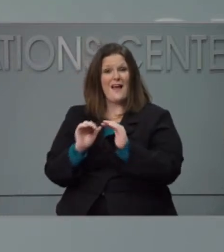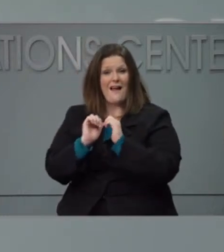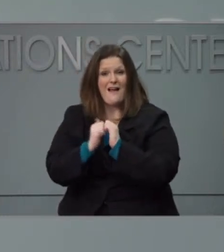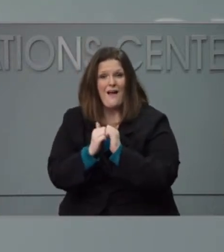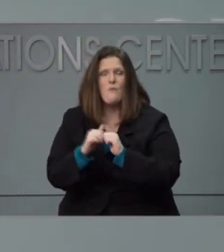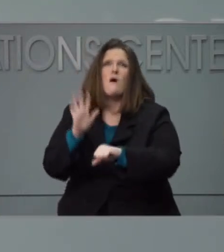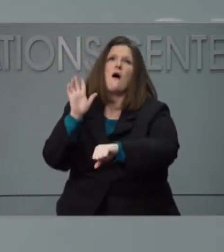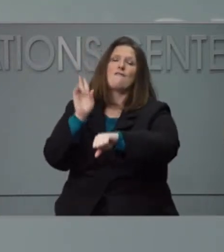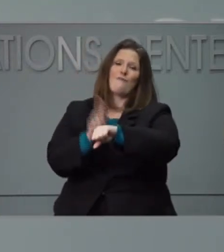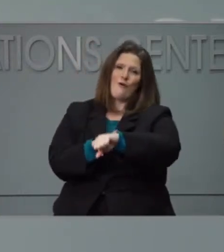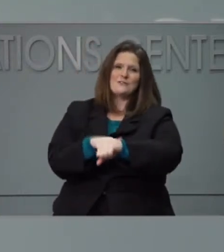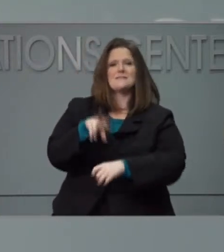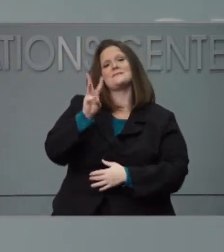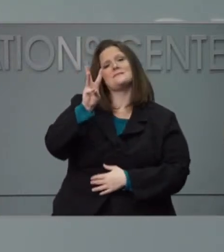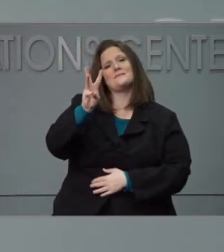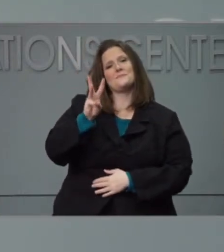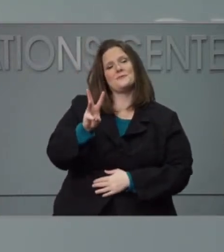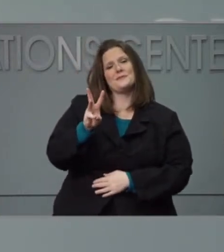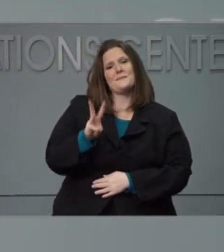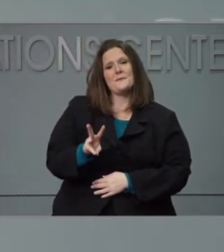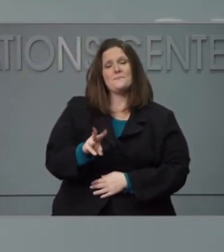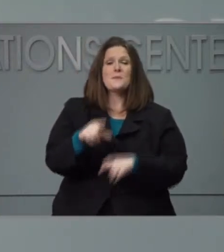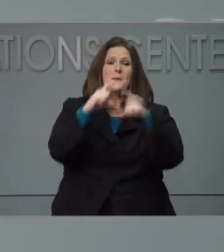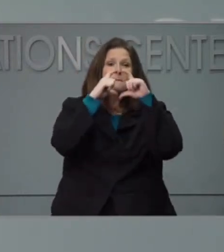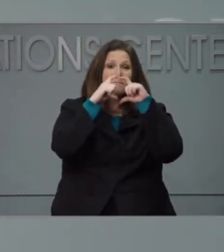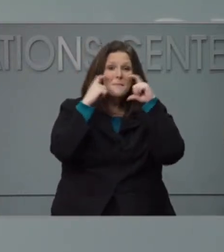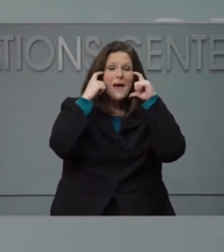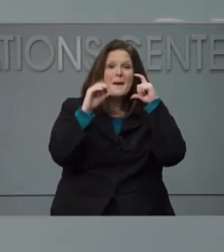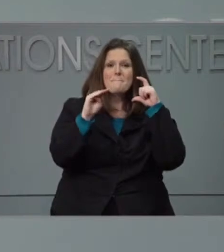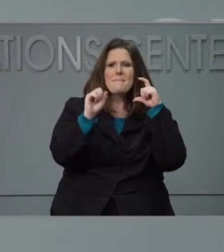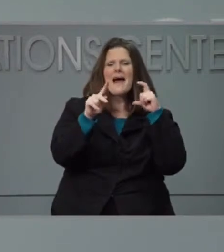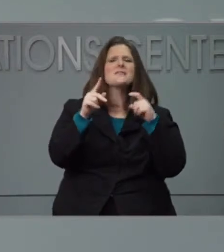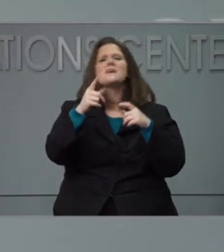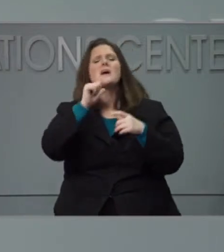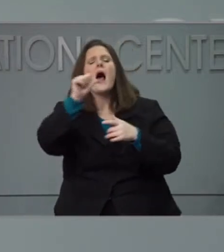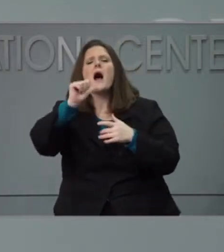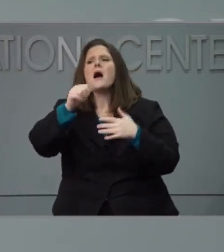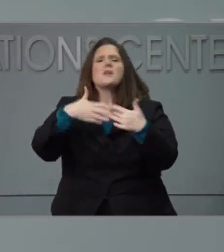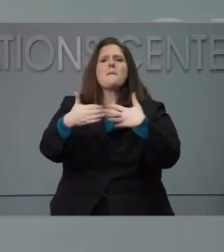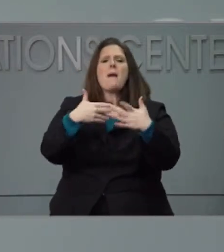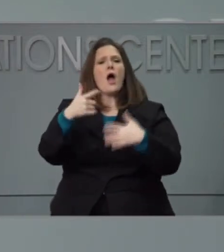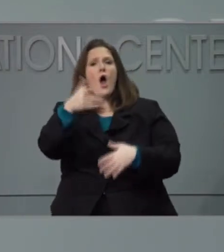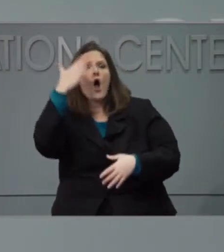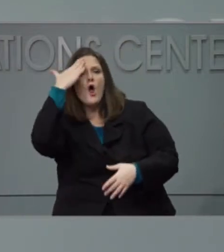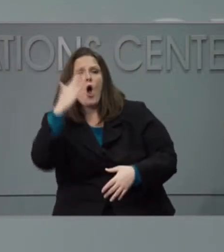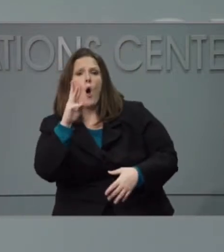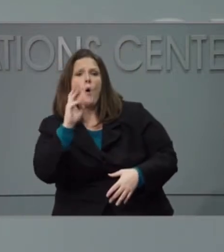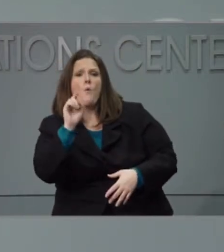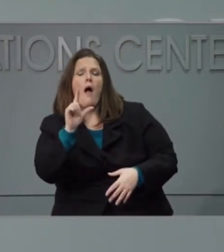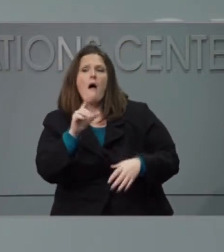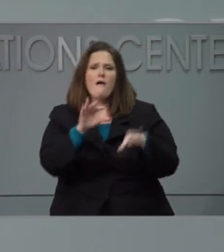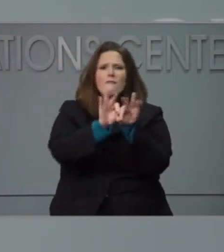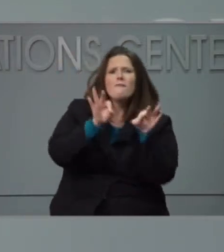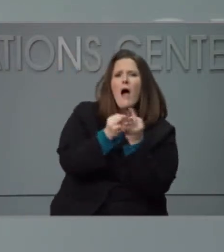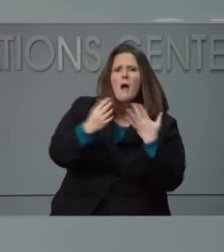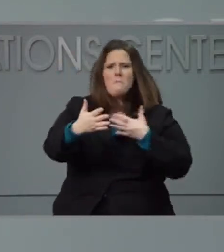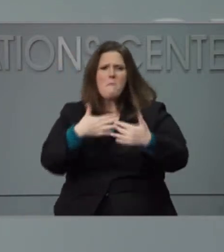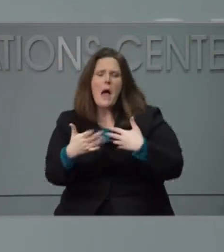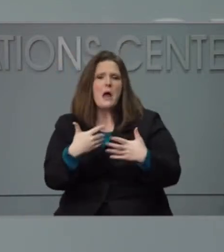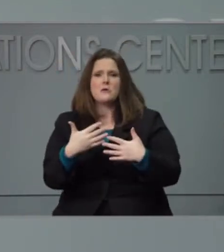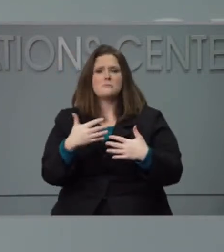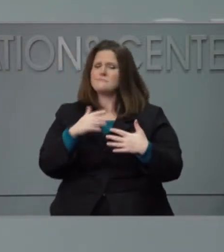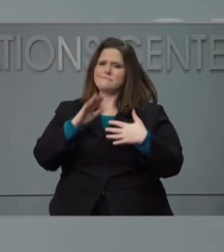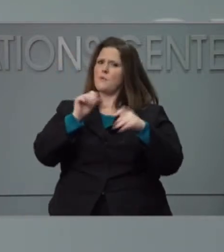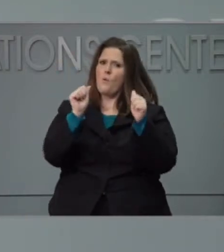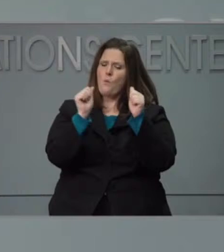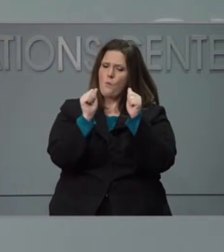W's. Wearing a mask is not about how well you know someone. When you are with someone you don't live with, wear a mask